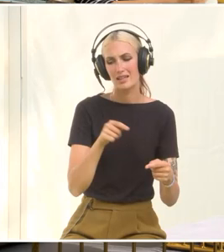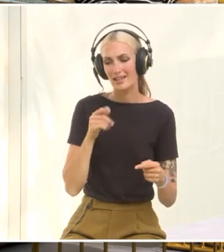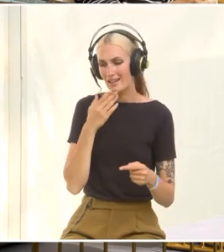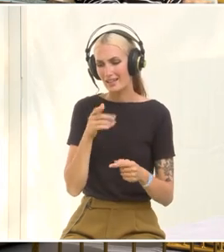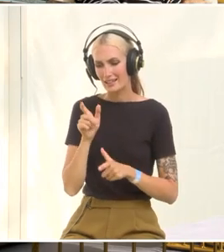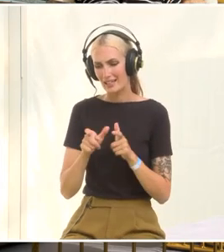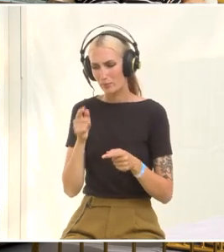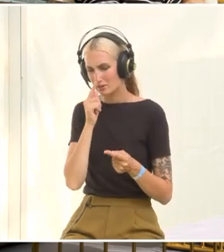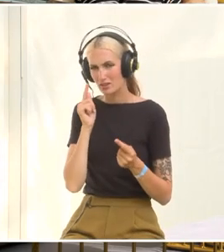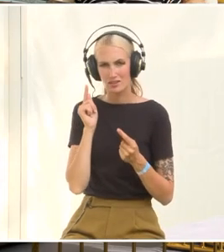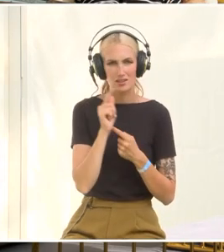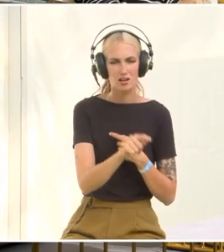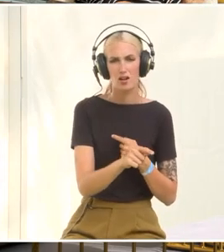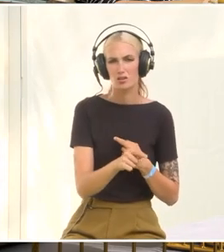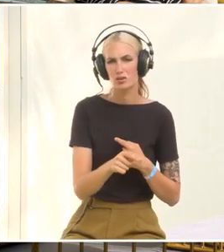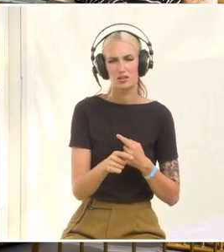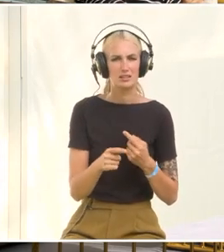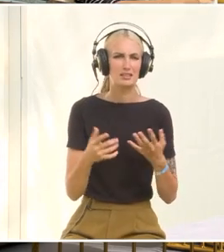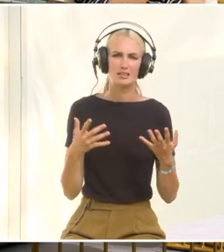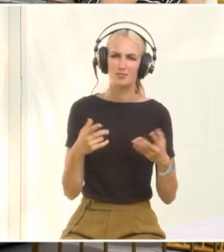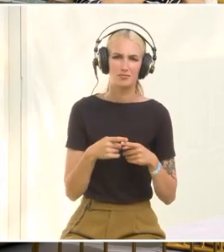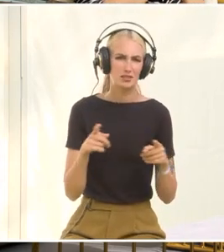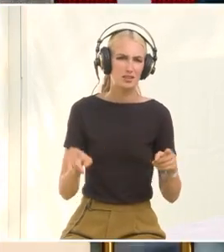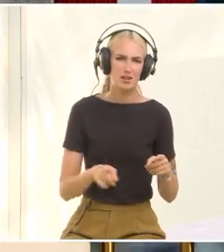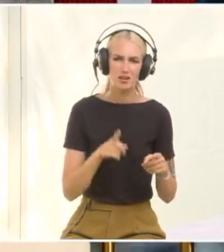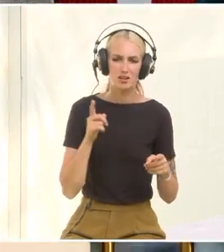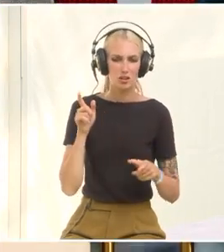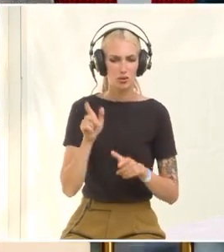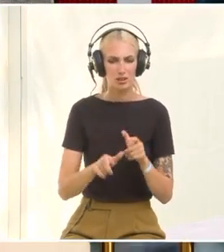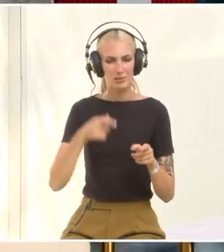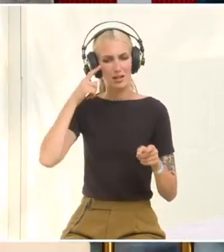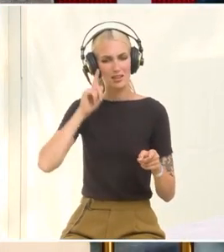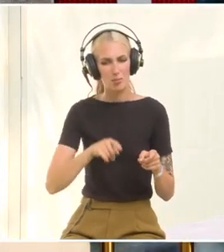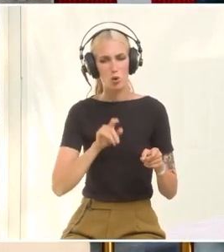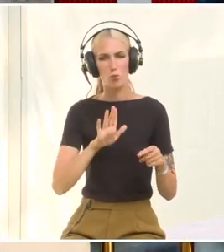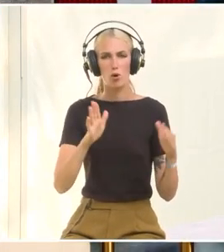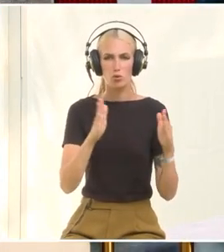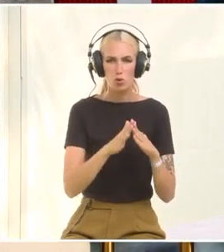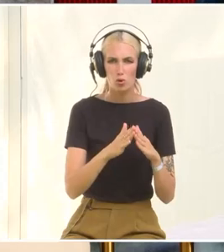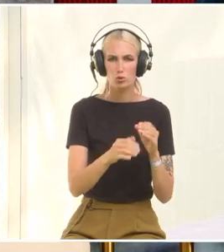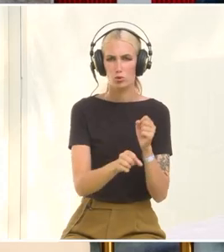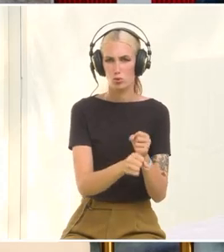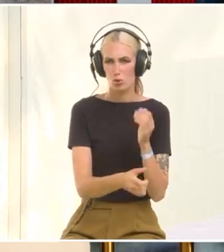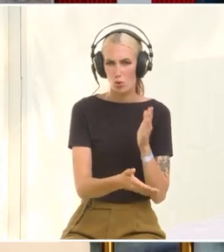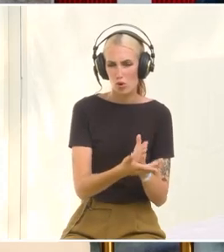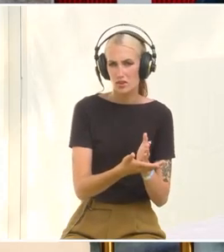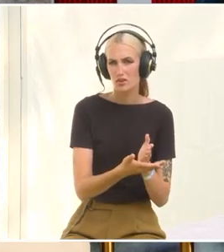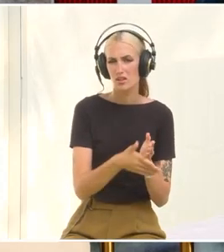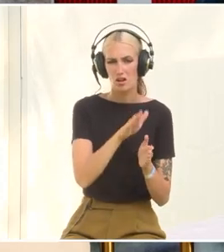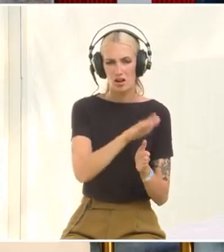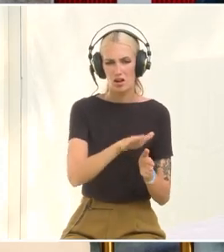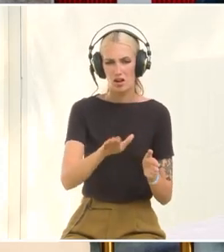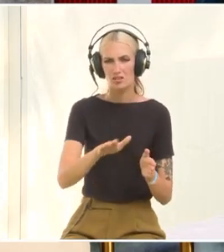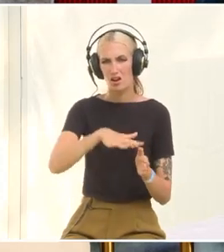will not go back over time. Nobody's returning unless they know they have a house, they have a job, they have a place for their